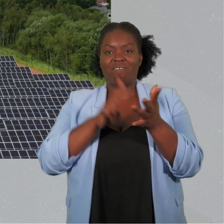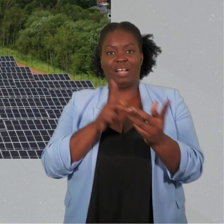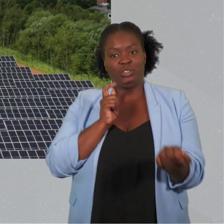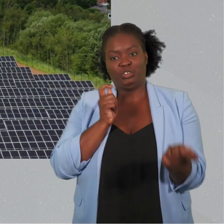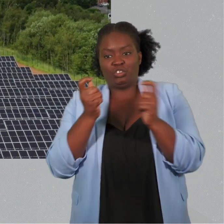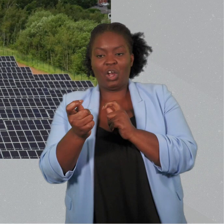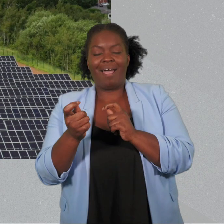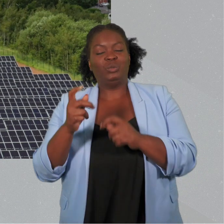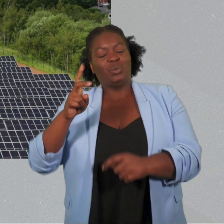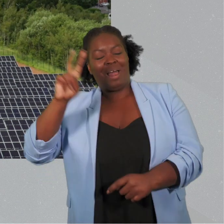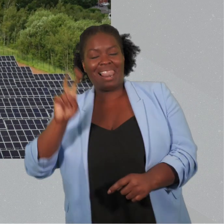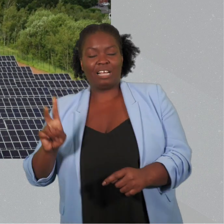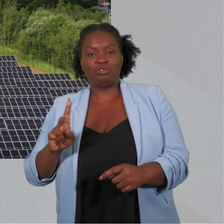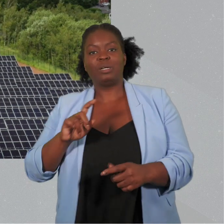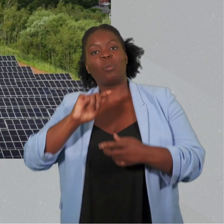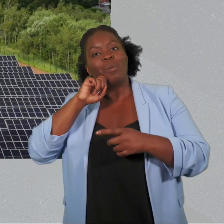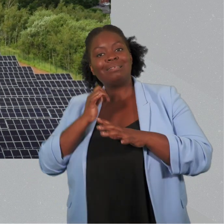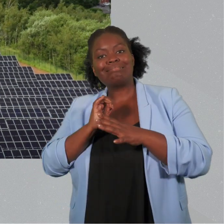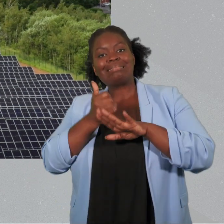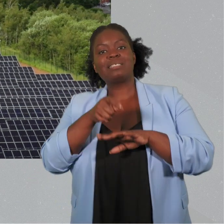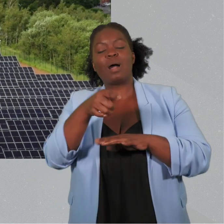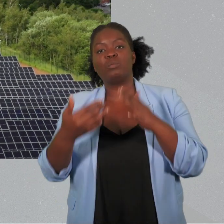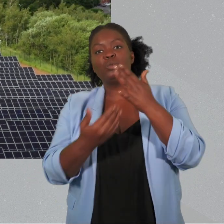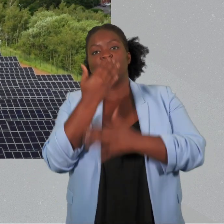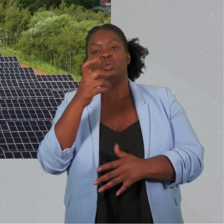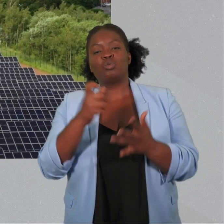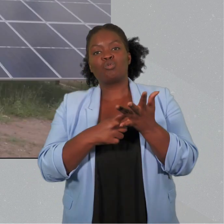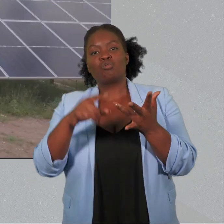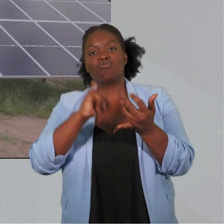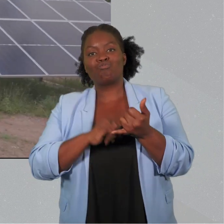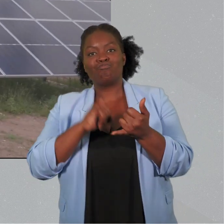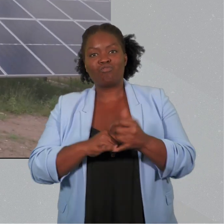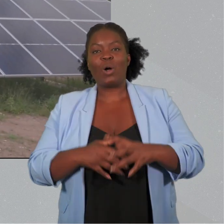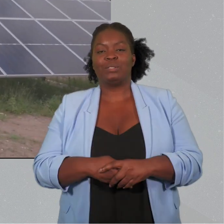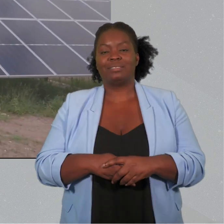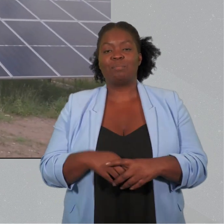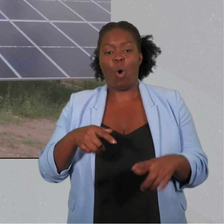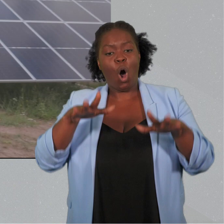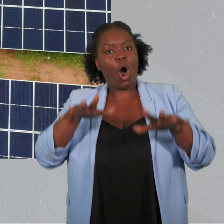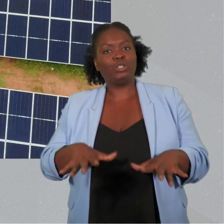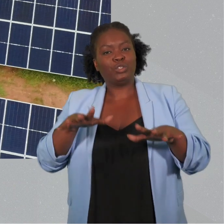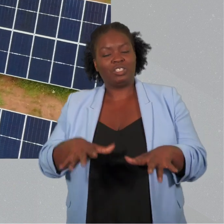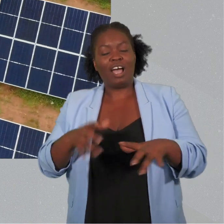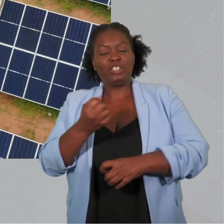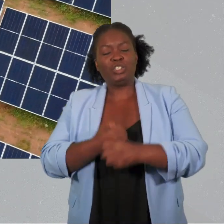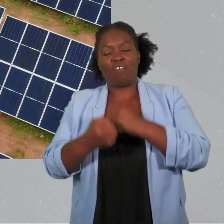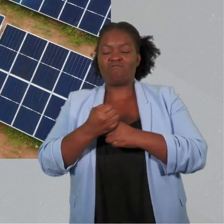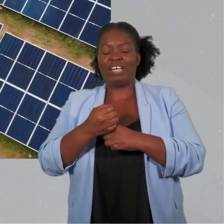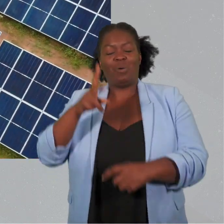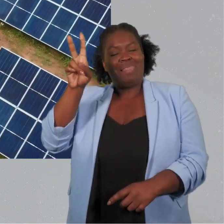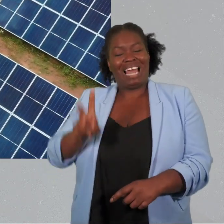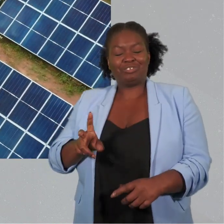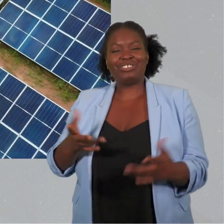at New Cross. For us, the way forward is really on-site generation. And it does allow